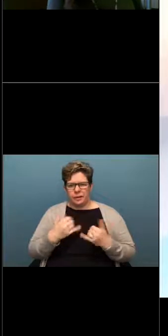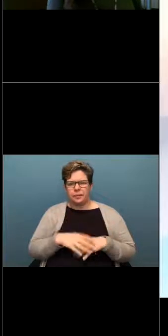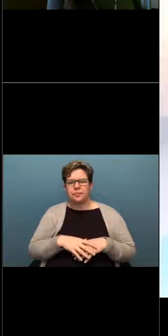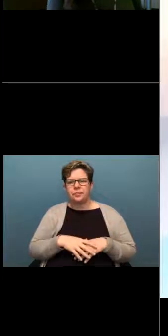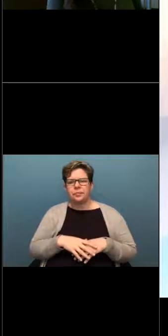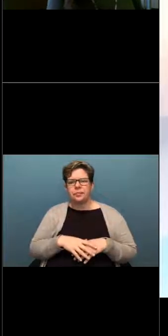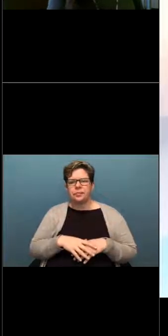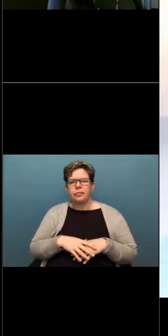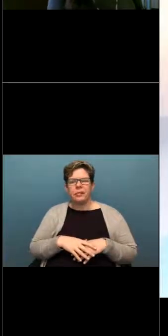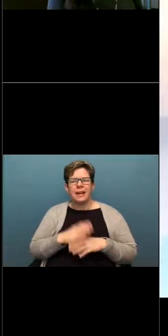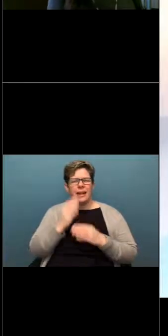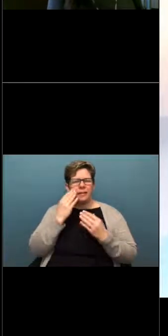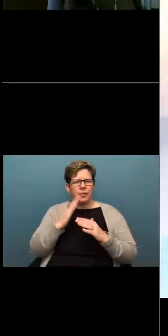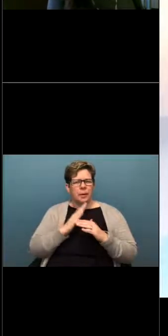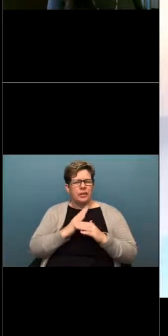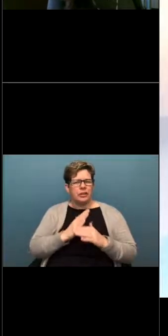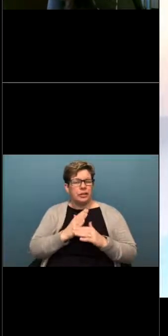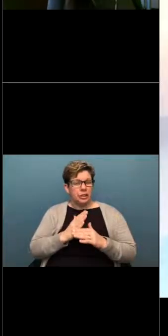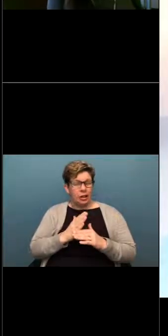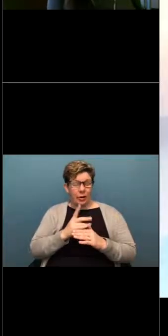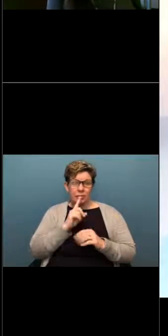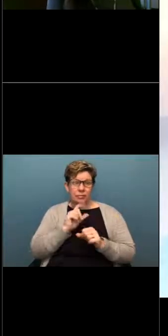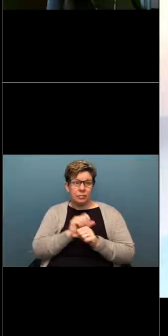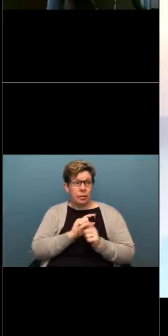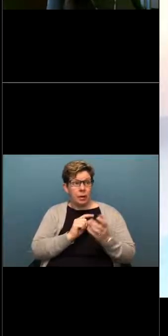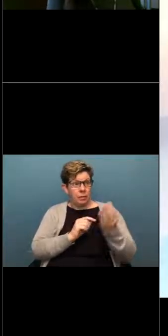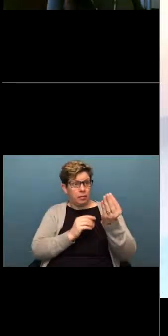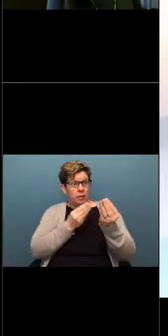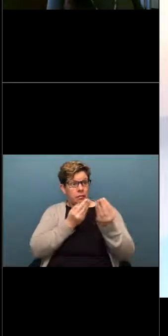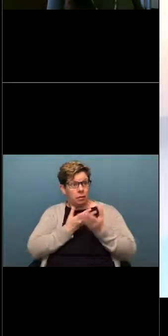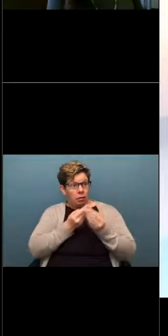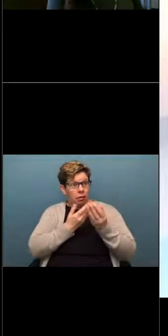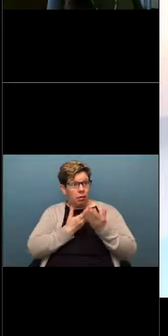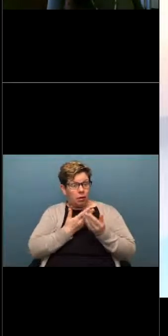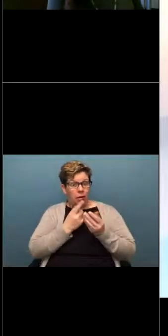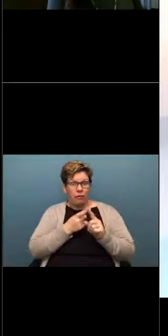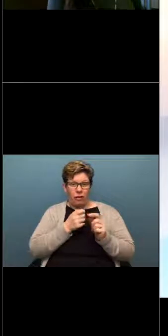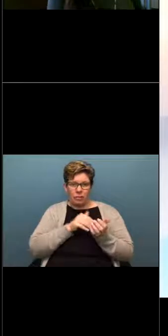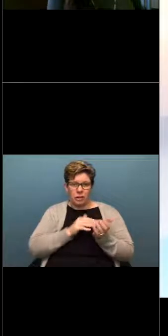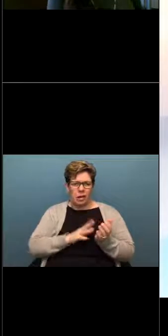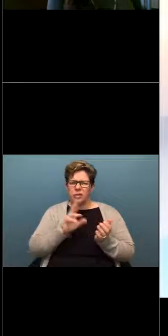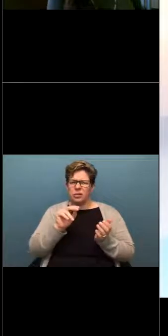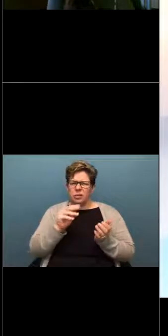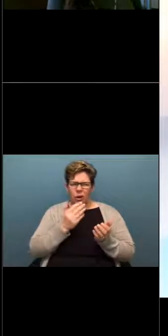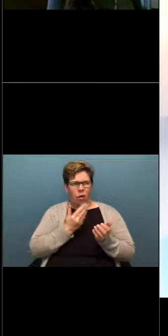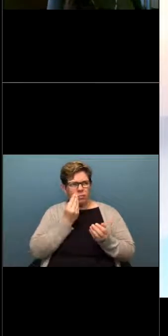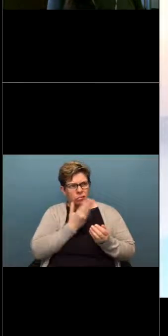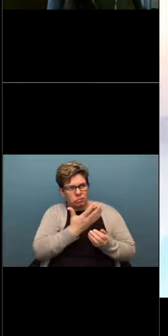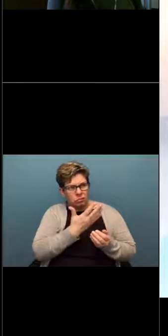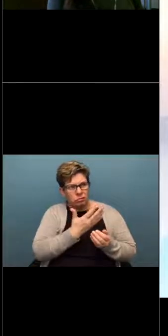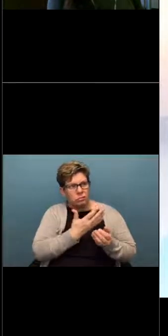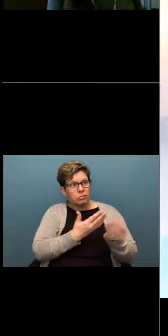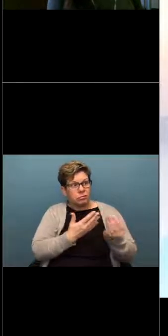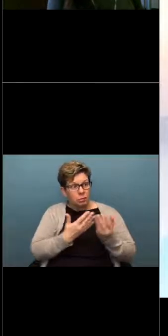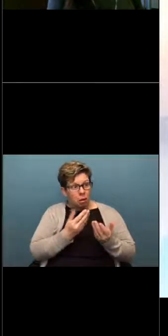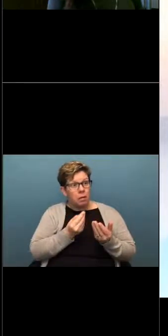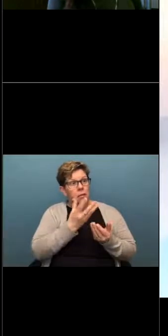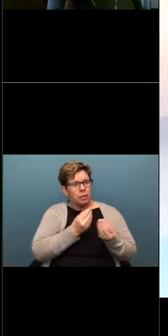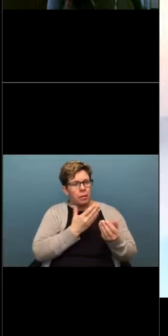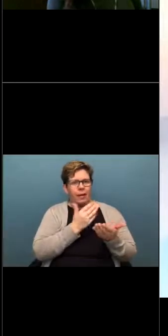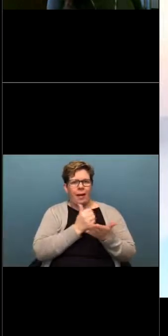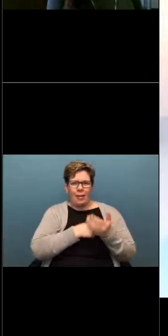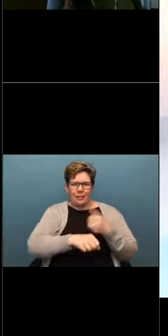And we'll talk about how to make sure the information that you are sharing with your providers will help them help you. That second